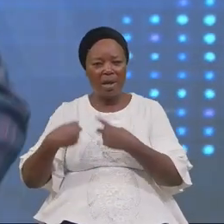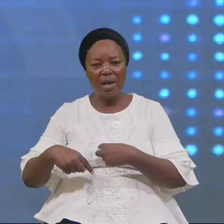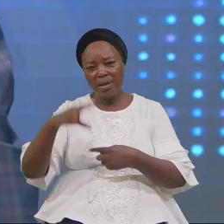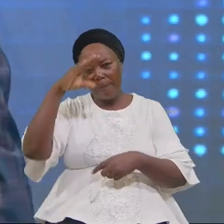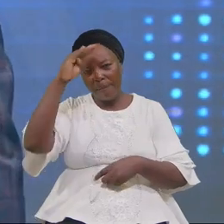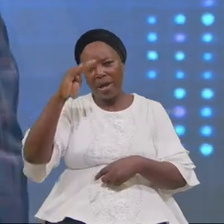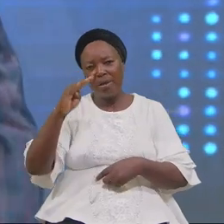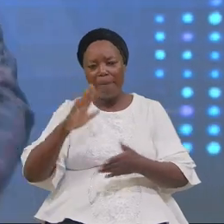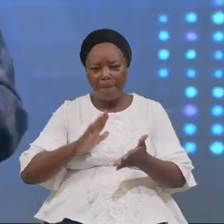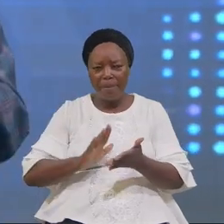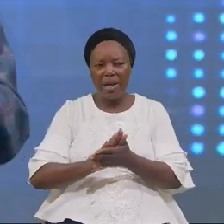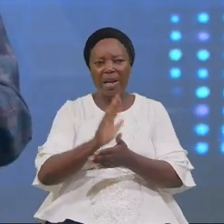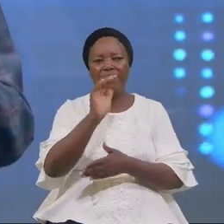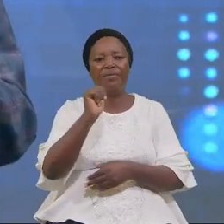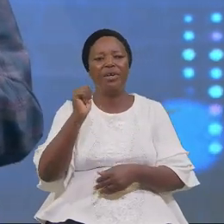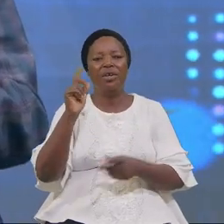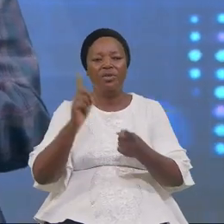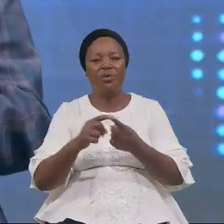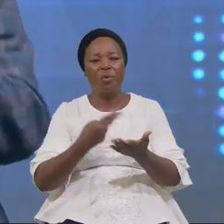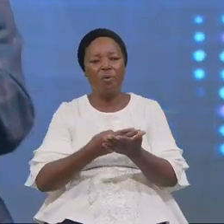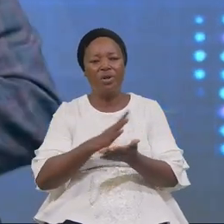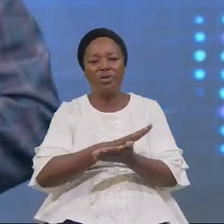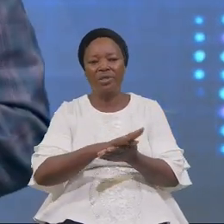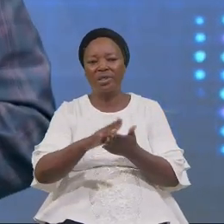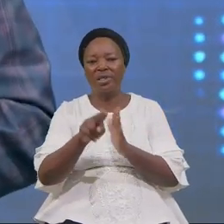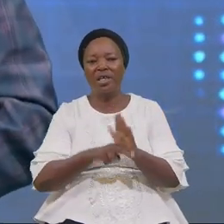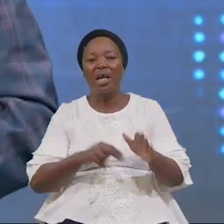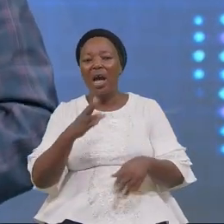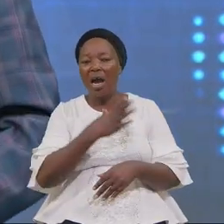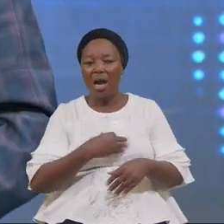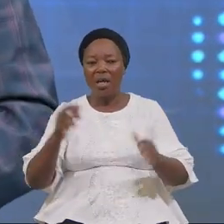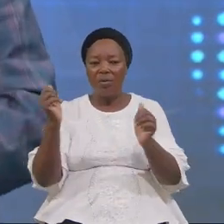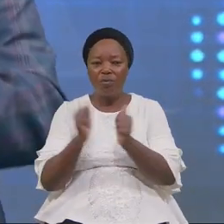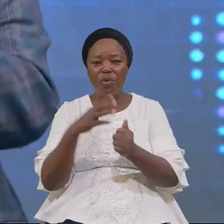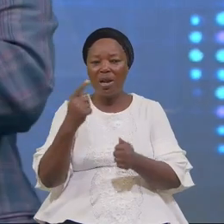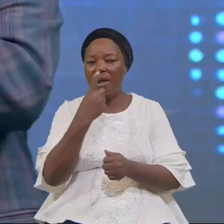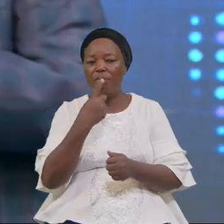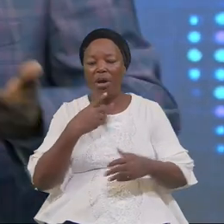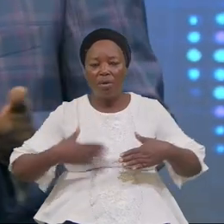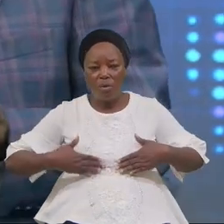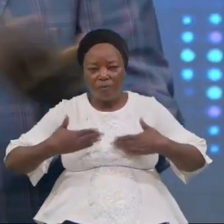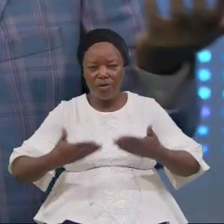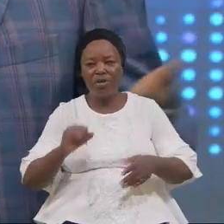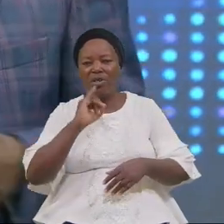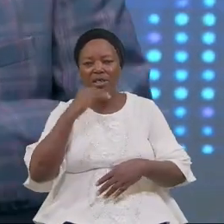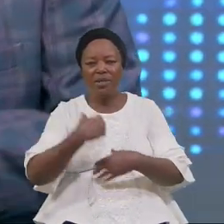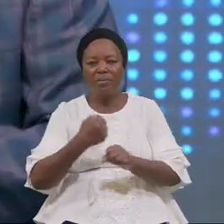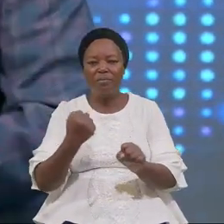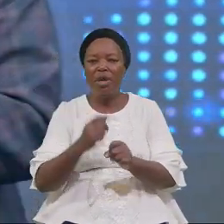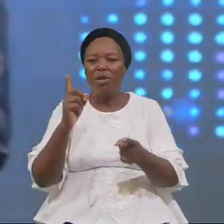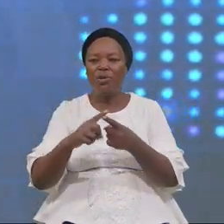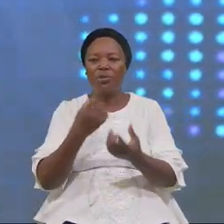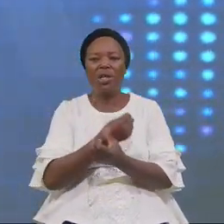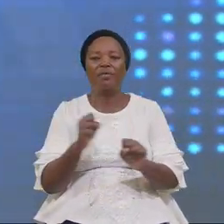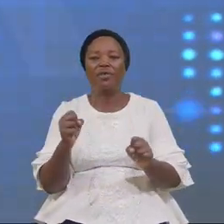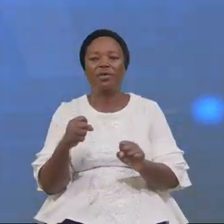man believeth unto righteousness, and with the mouth confession is made unto salvation.